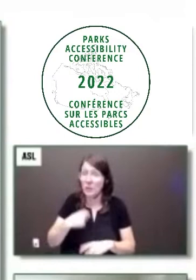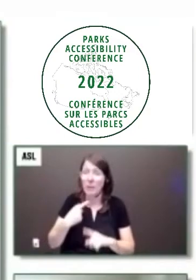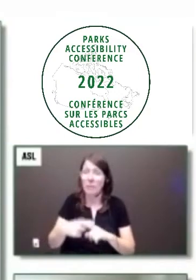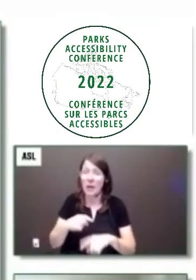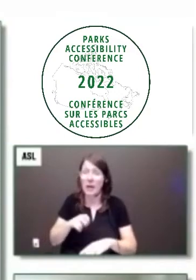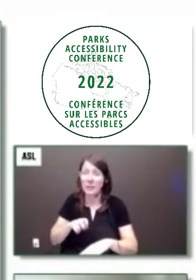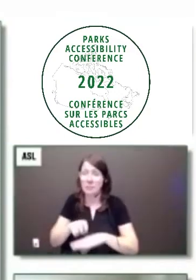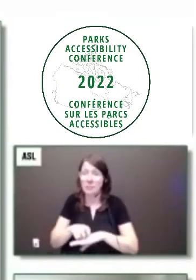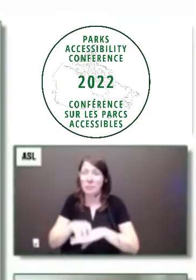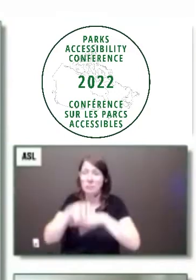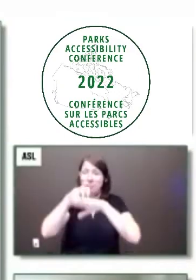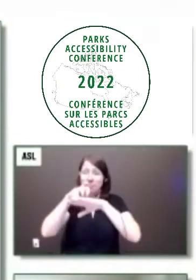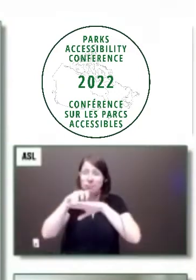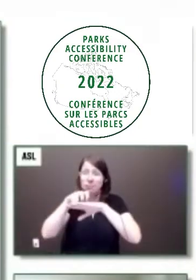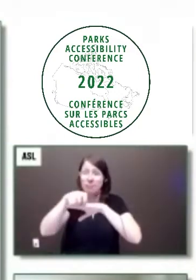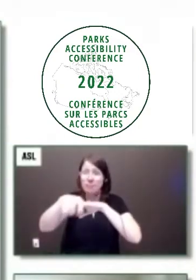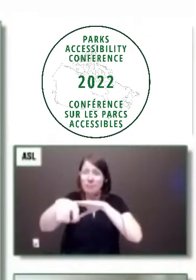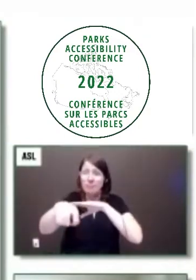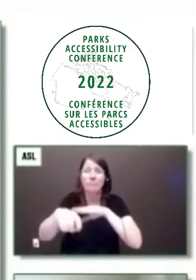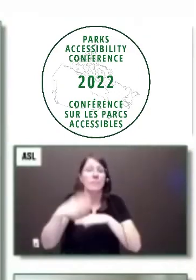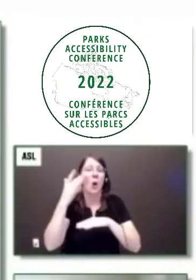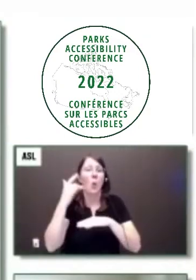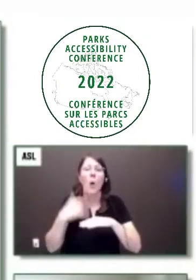the ground. Next slide.